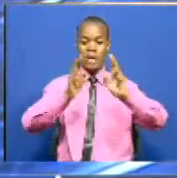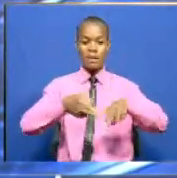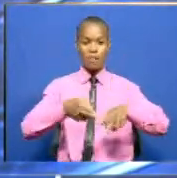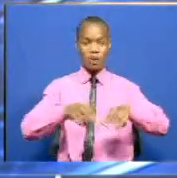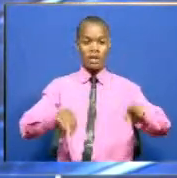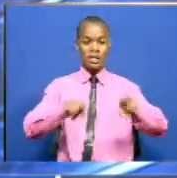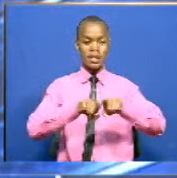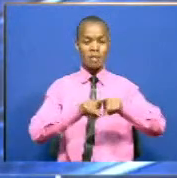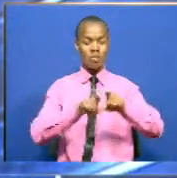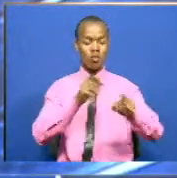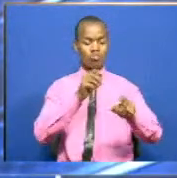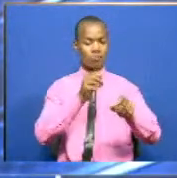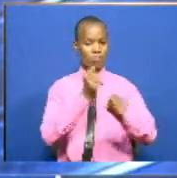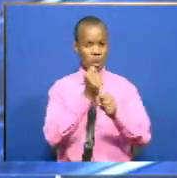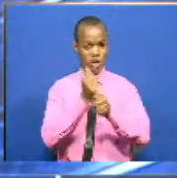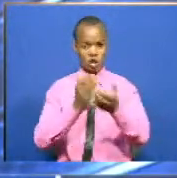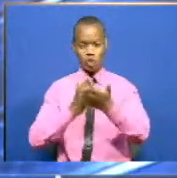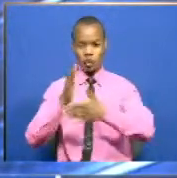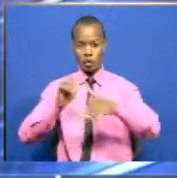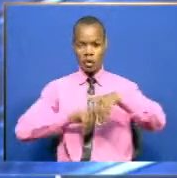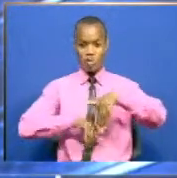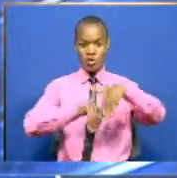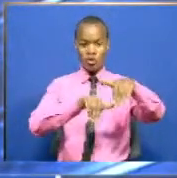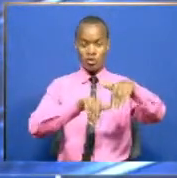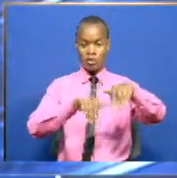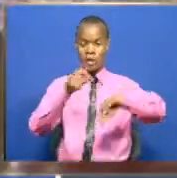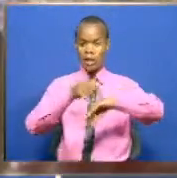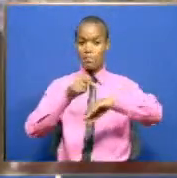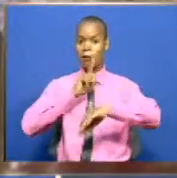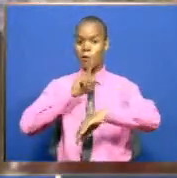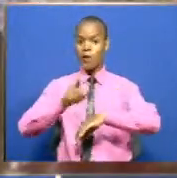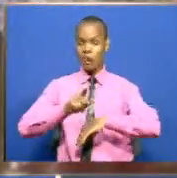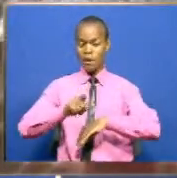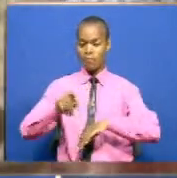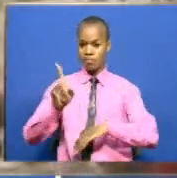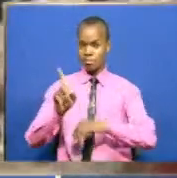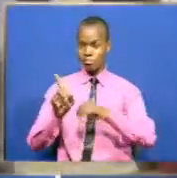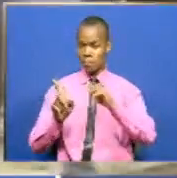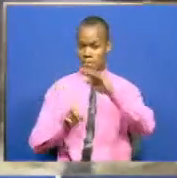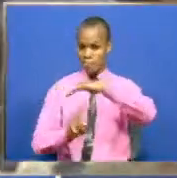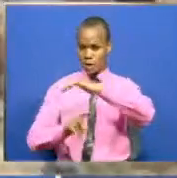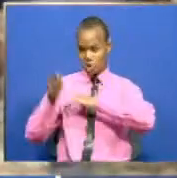of Education guidelines on phased reopening of schools.